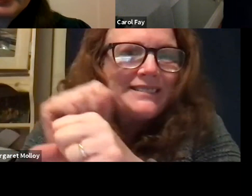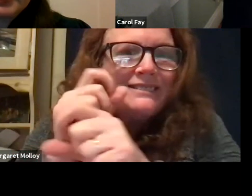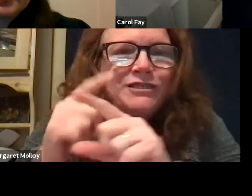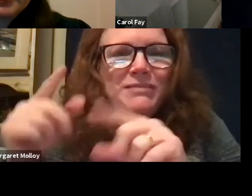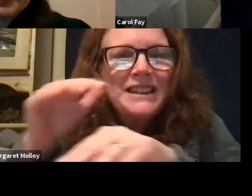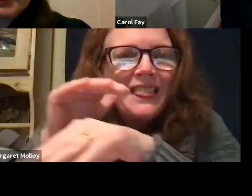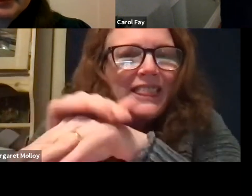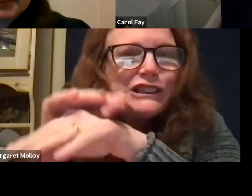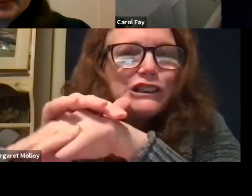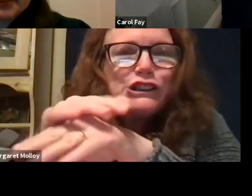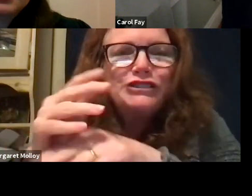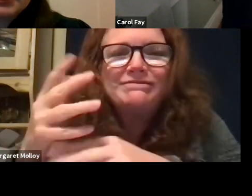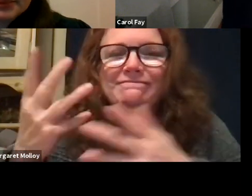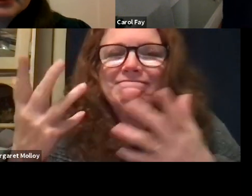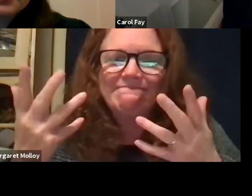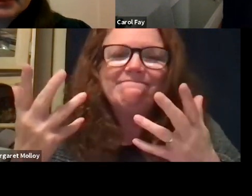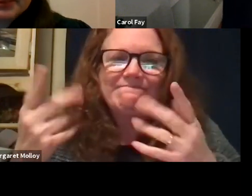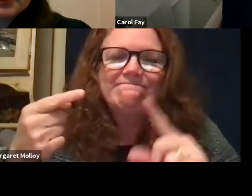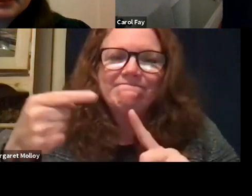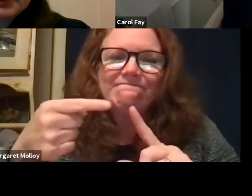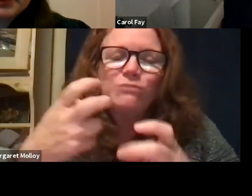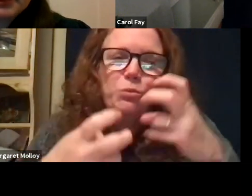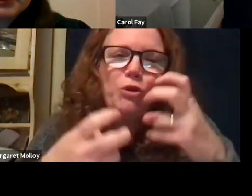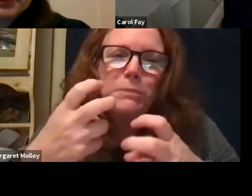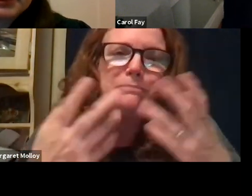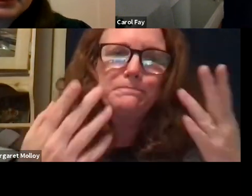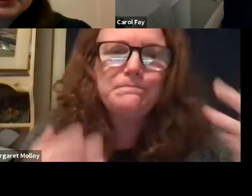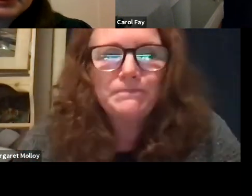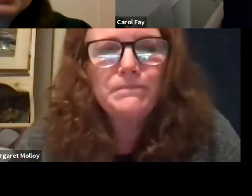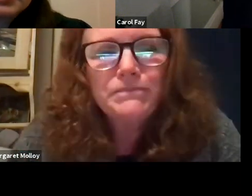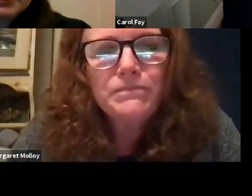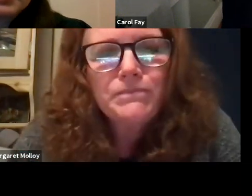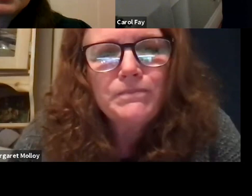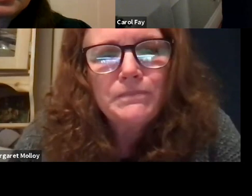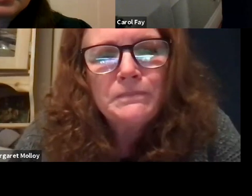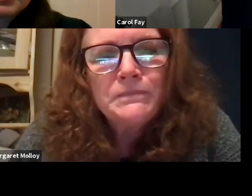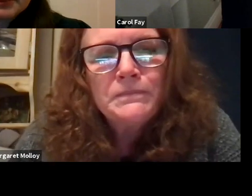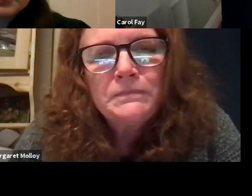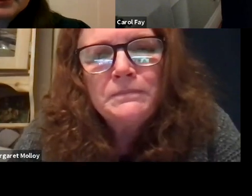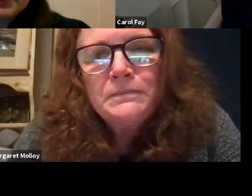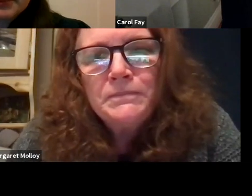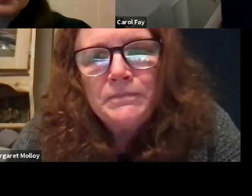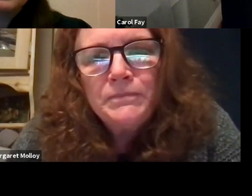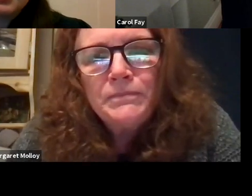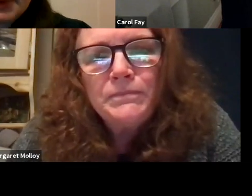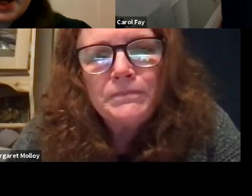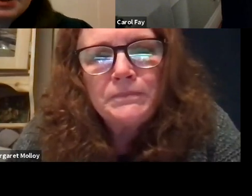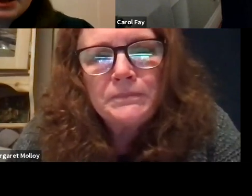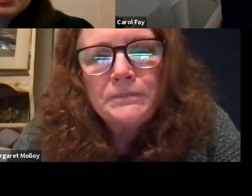want to work for that company to not have to be proficient in English, because that's really a barrier.